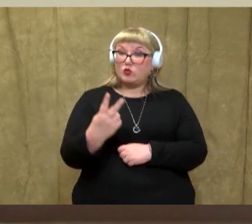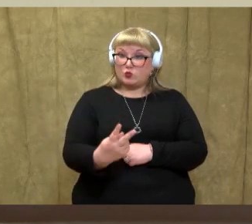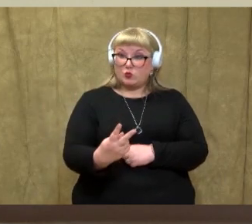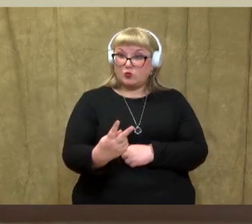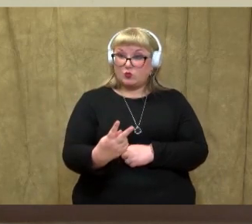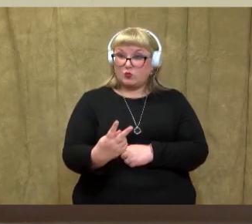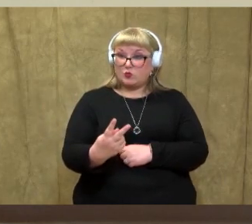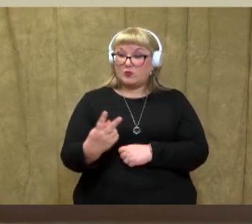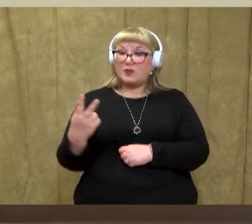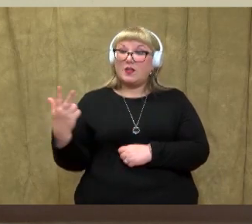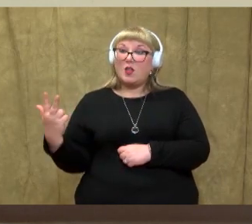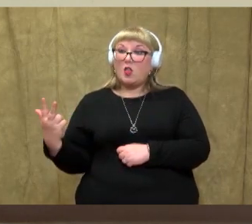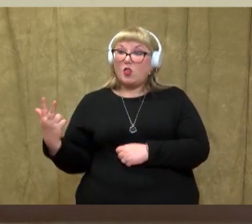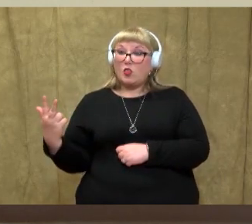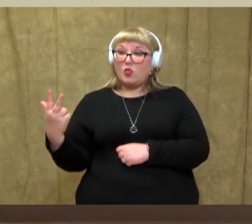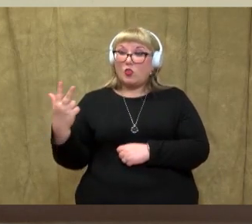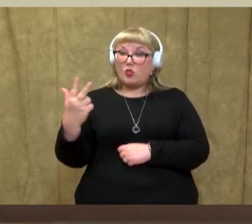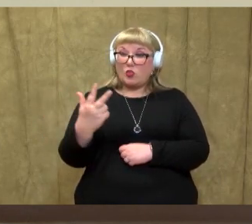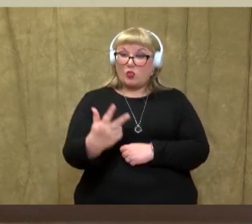2,